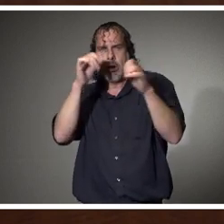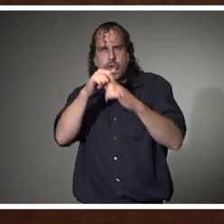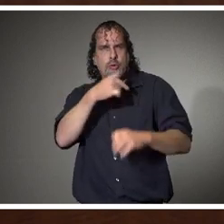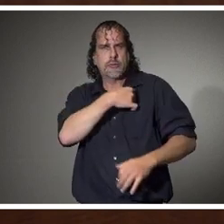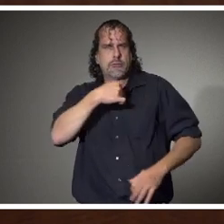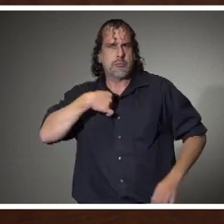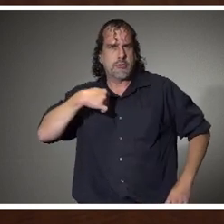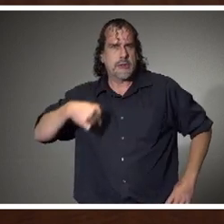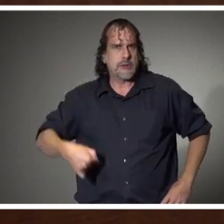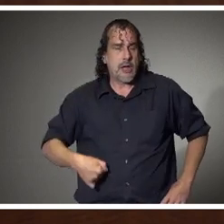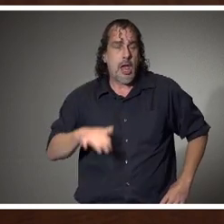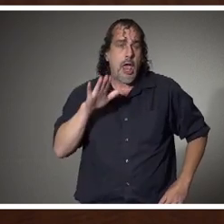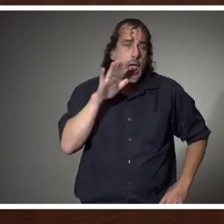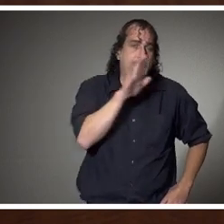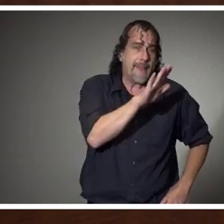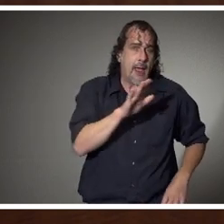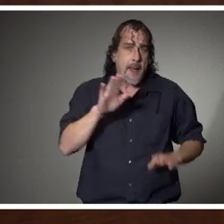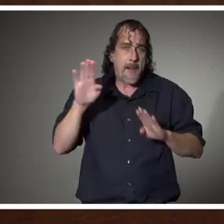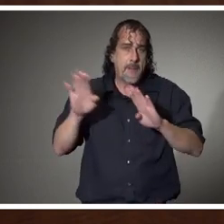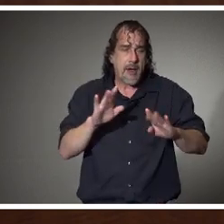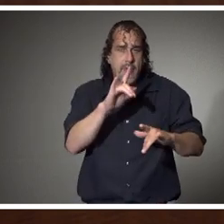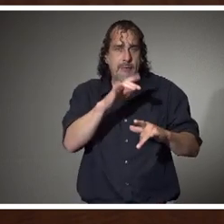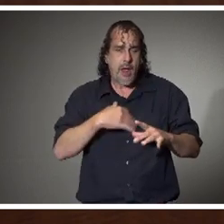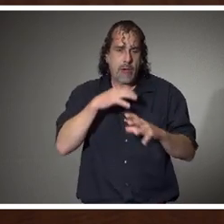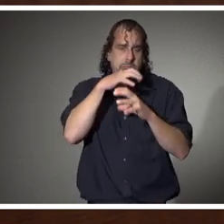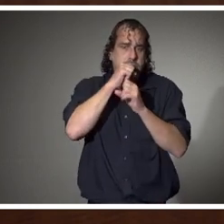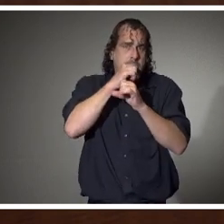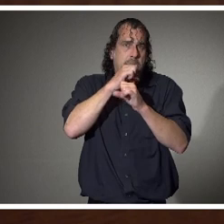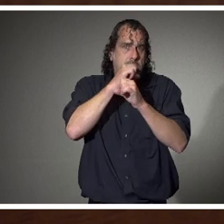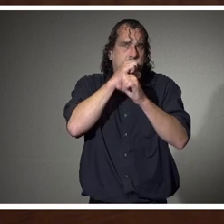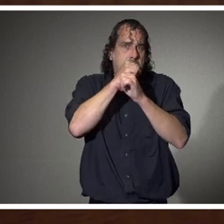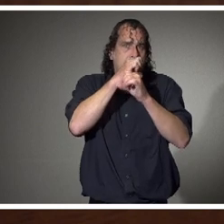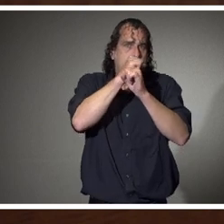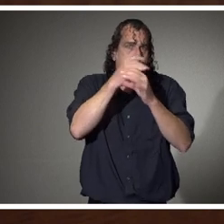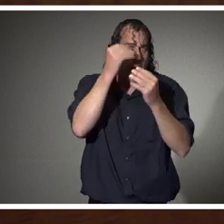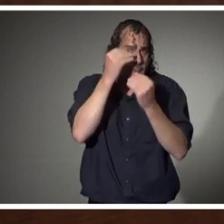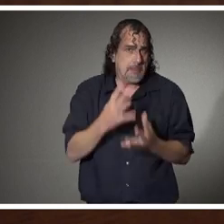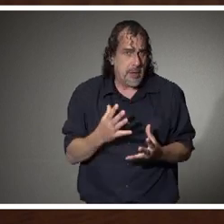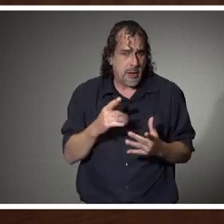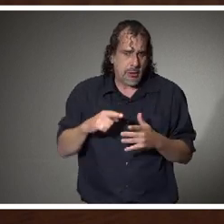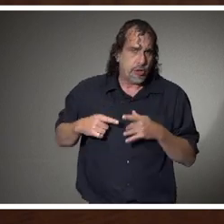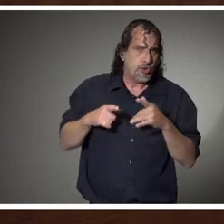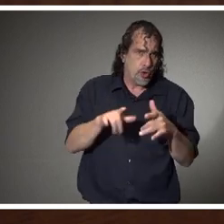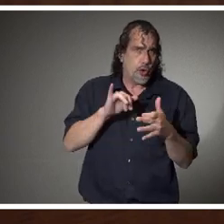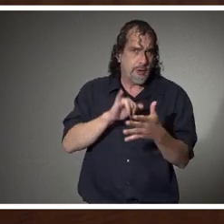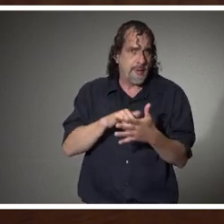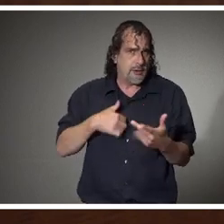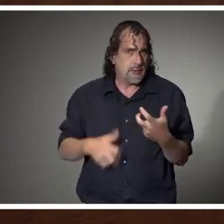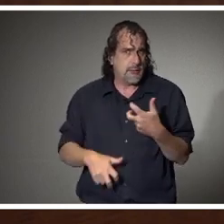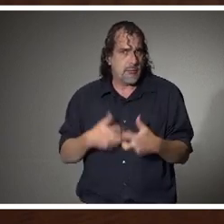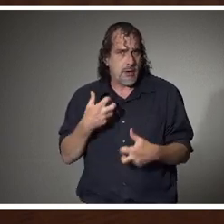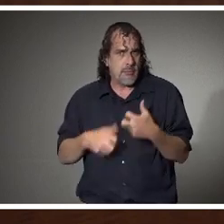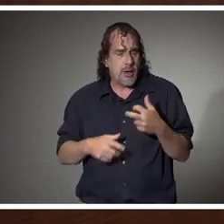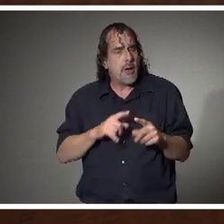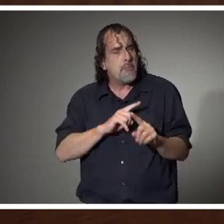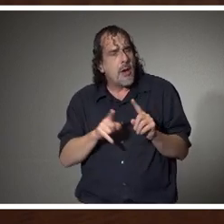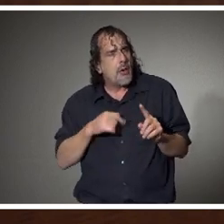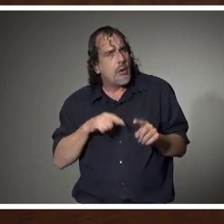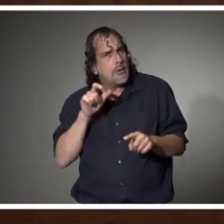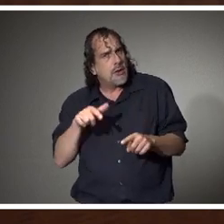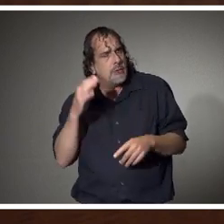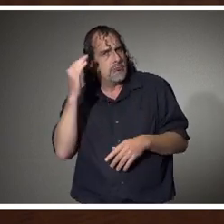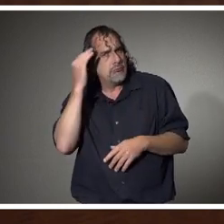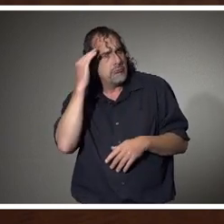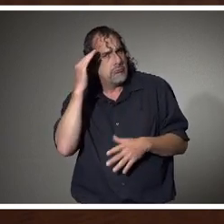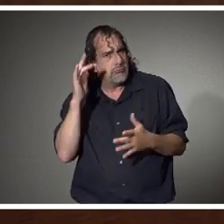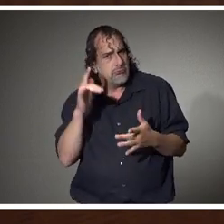their conduct and misinformation campaign during this crisis. But we also need to keep in mind that